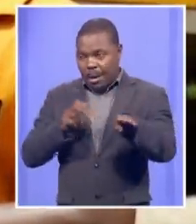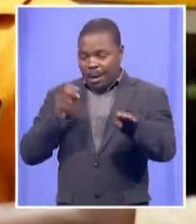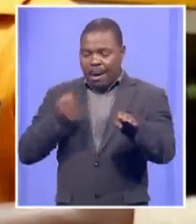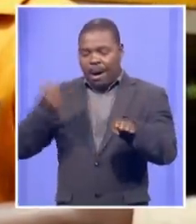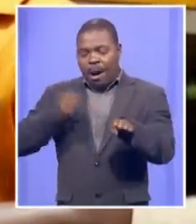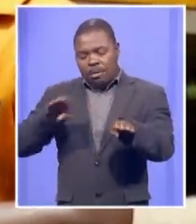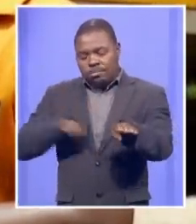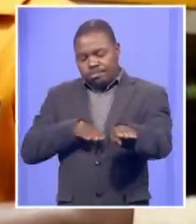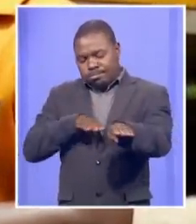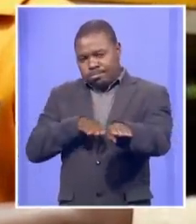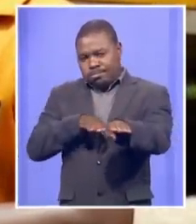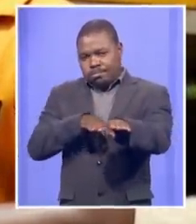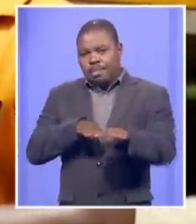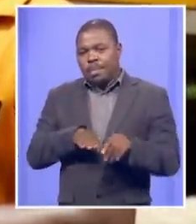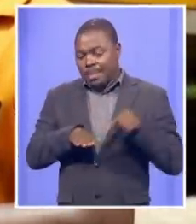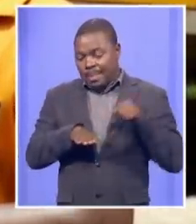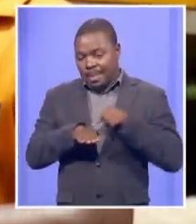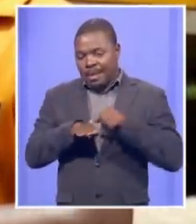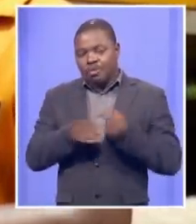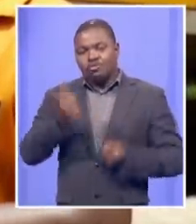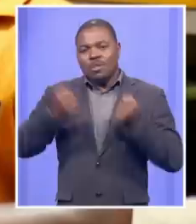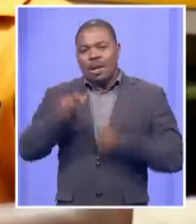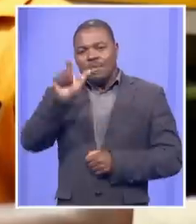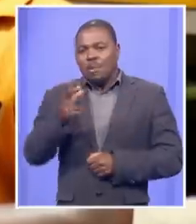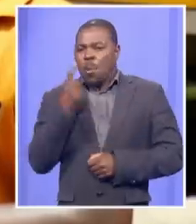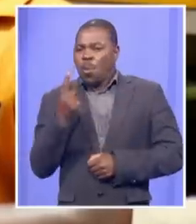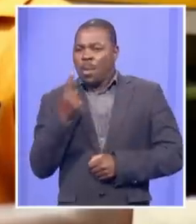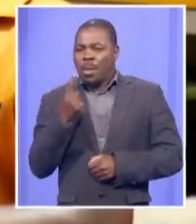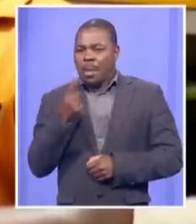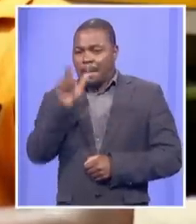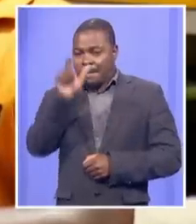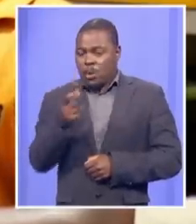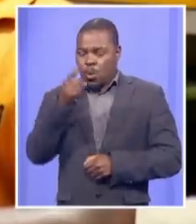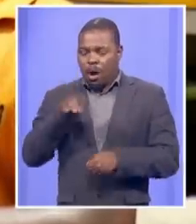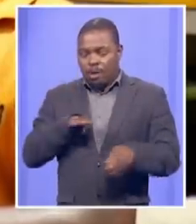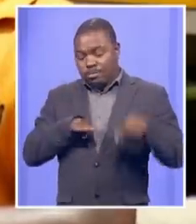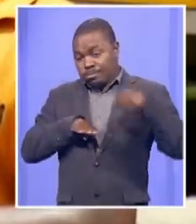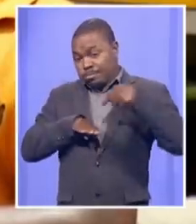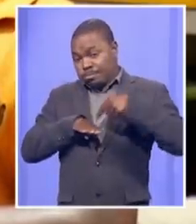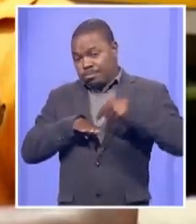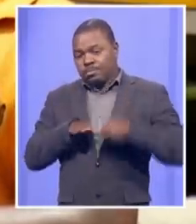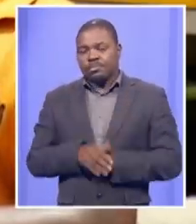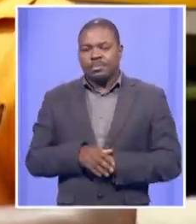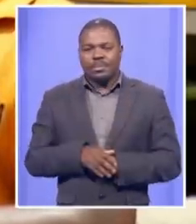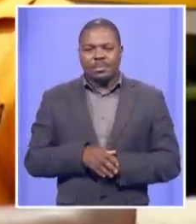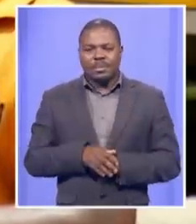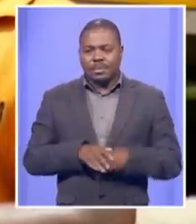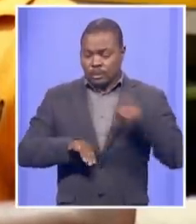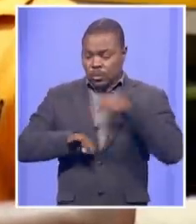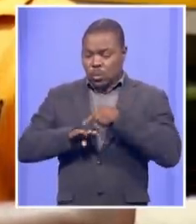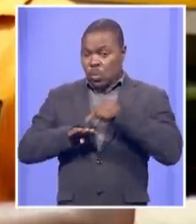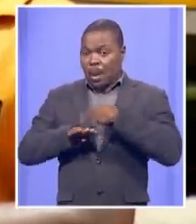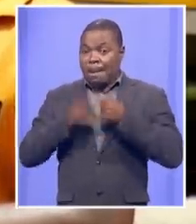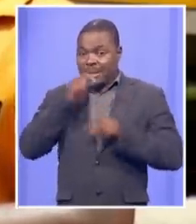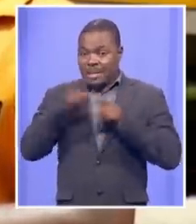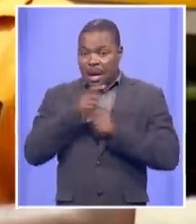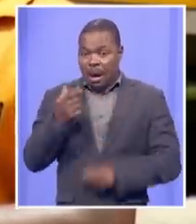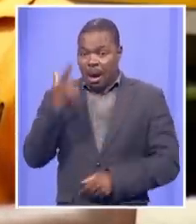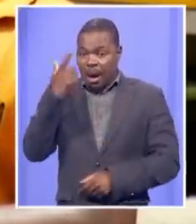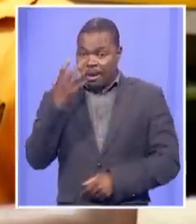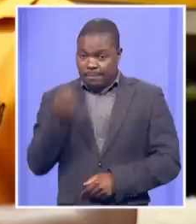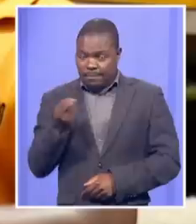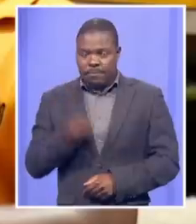That one, there was one driver on that car. Was he also armed? Yes, he was